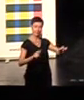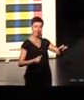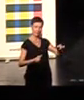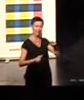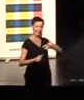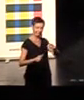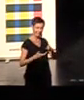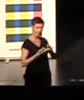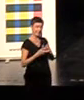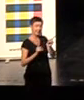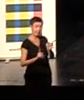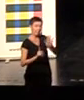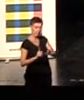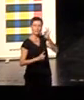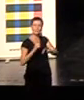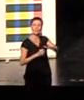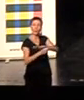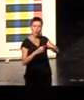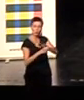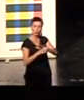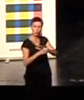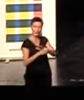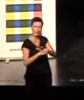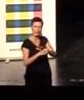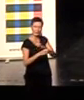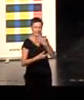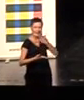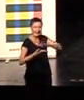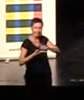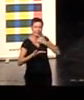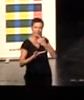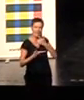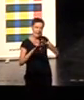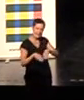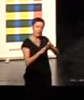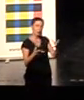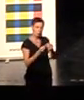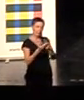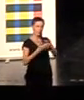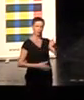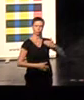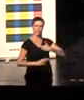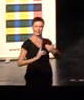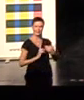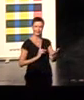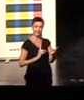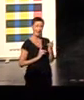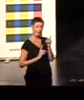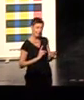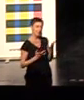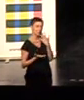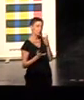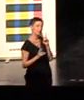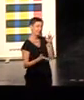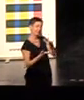is de people of a country narrator tesselation hoe het coachen identity and hier wc de central position